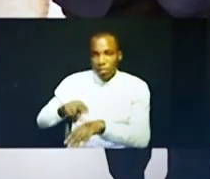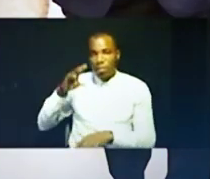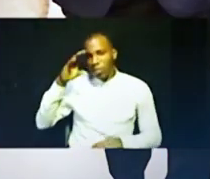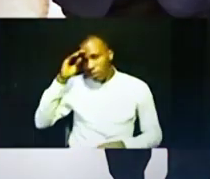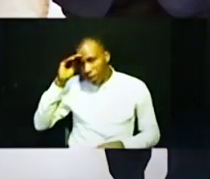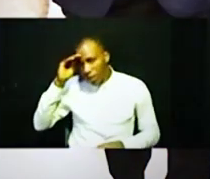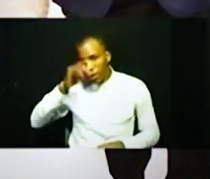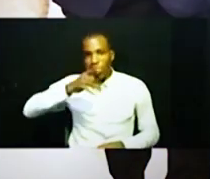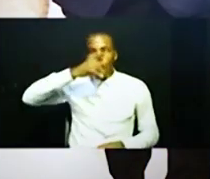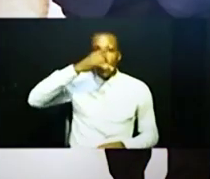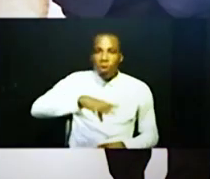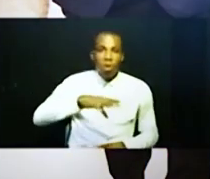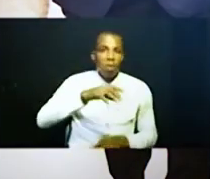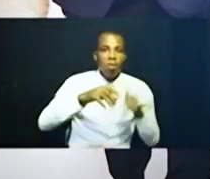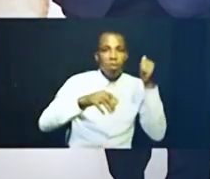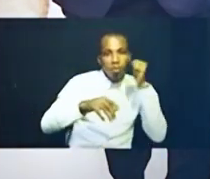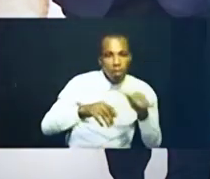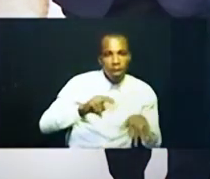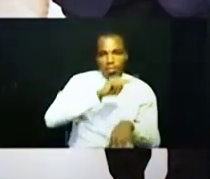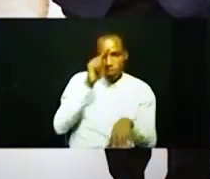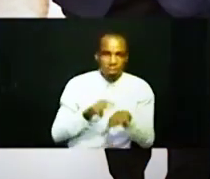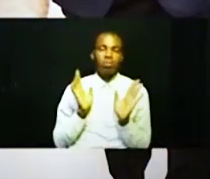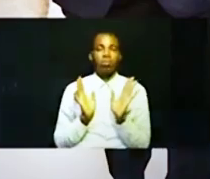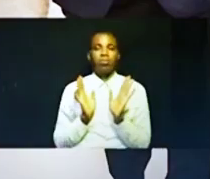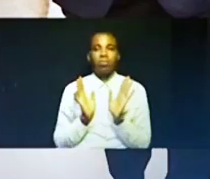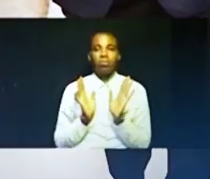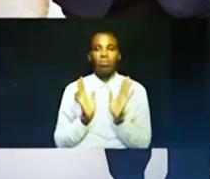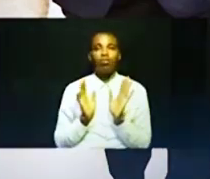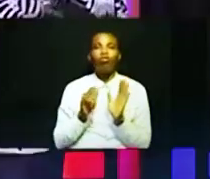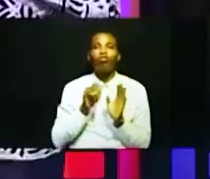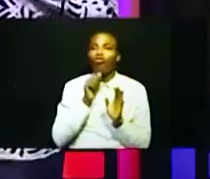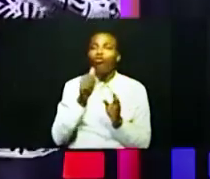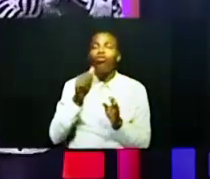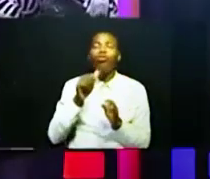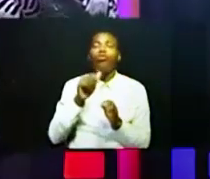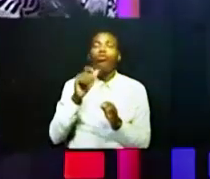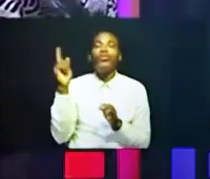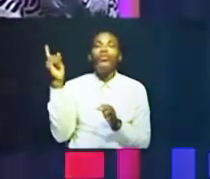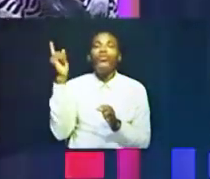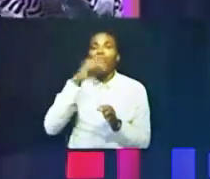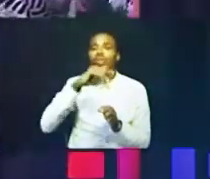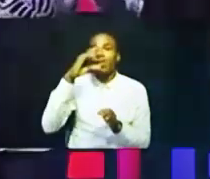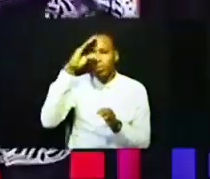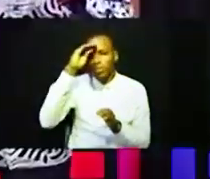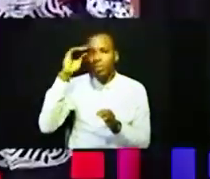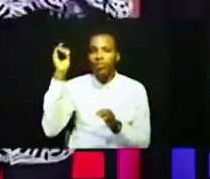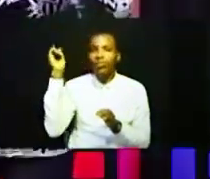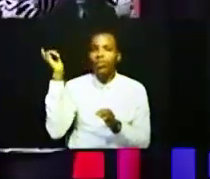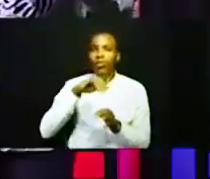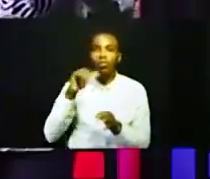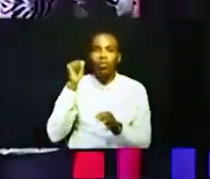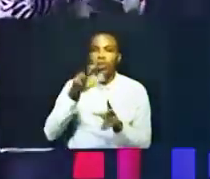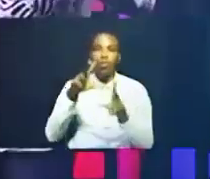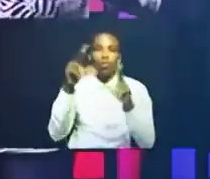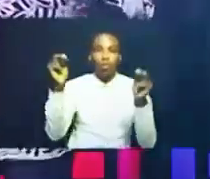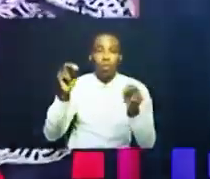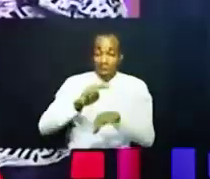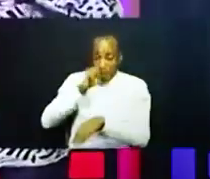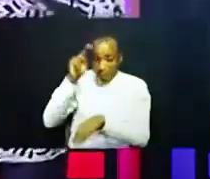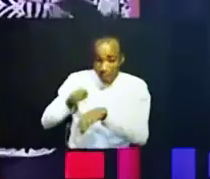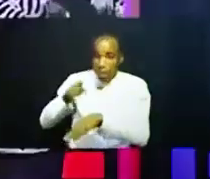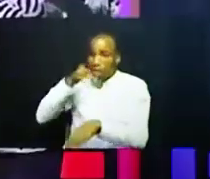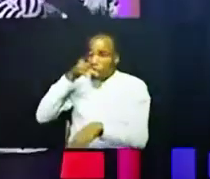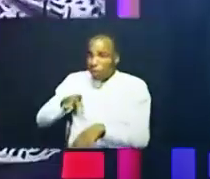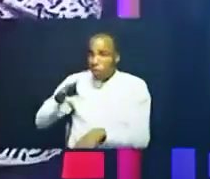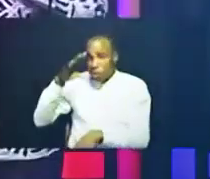something else. Na me pa kire wa no eye so wa wo obi a oye wo no berima ana se obi a ye wo no oba wo mie no aka